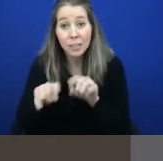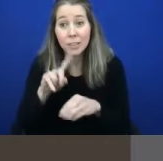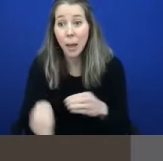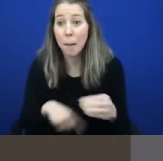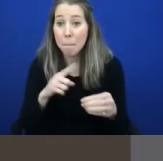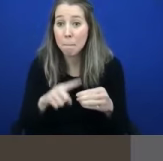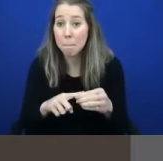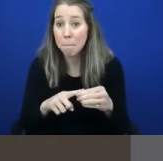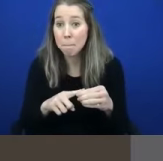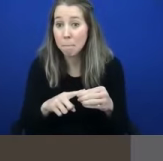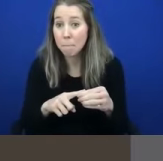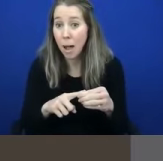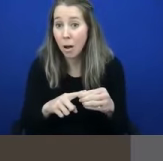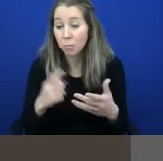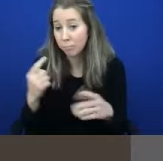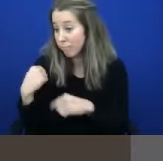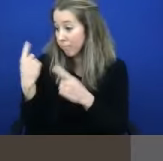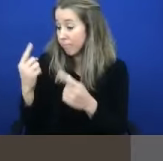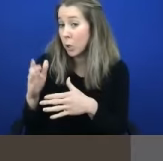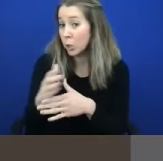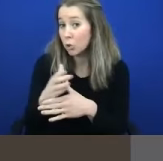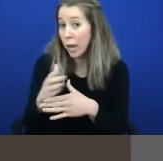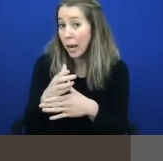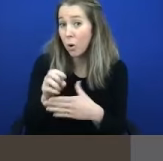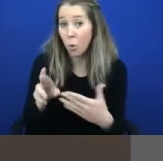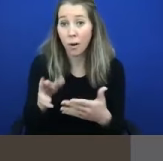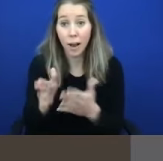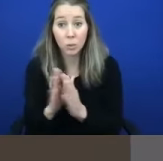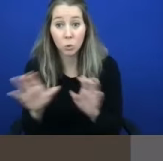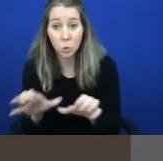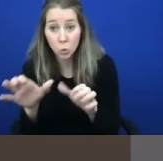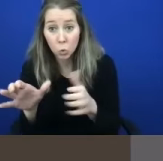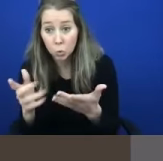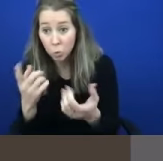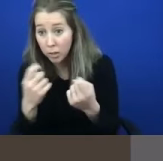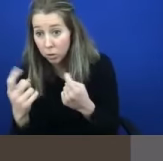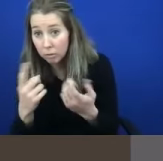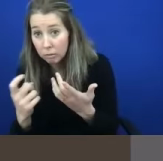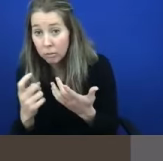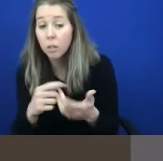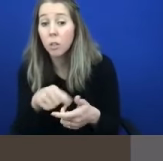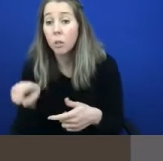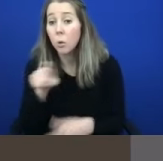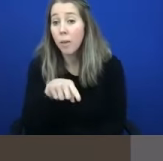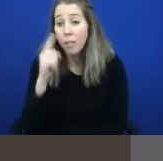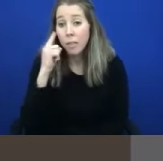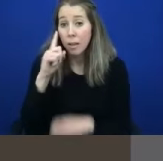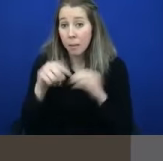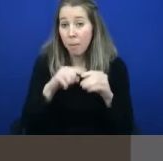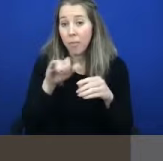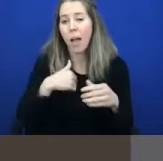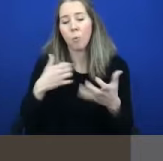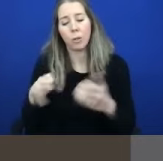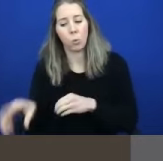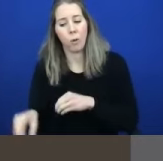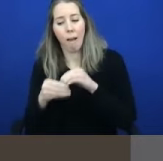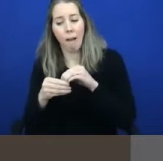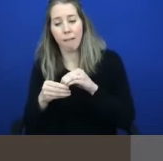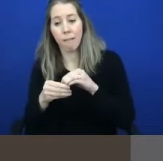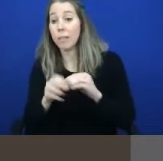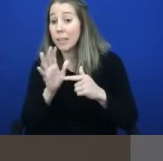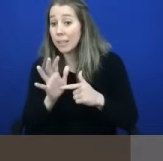about any of what we shared or what we're going to ask you to do? And as you think about those, I will add, as you look at these